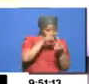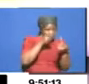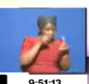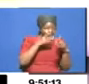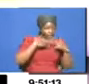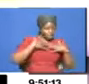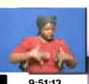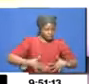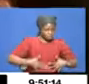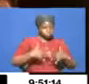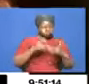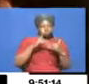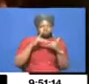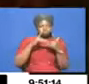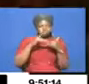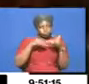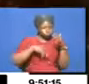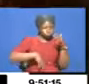gaming space.